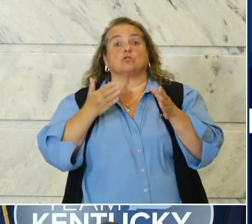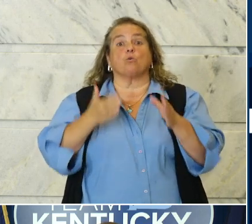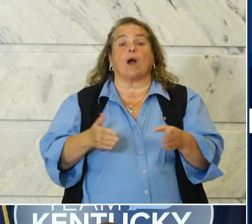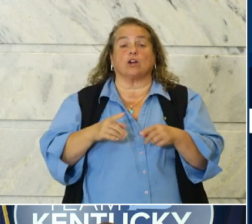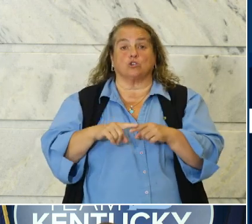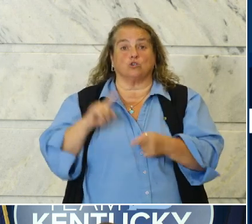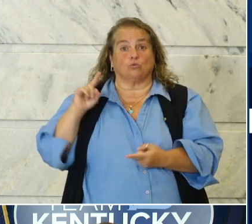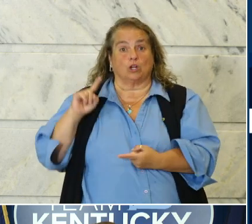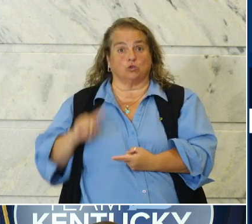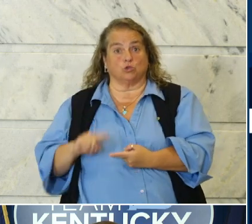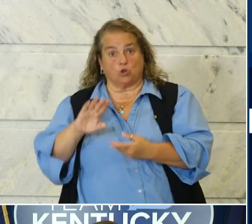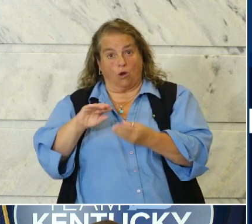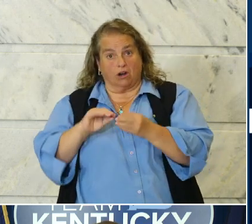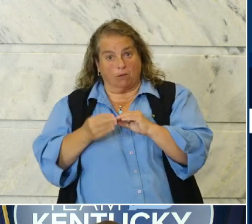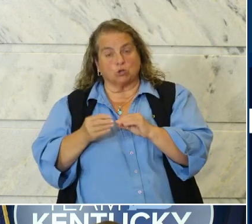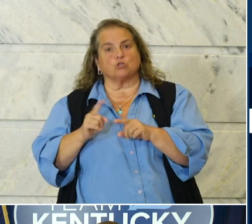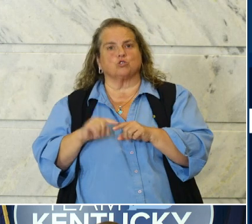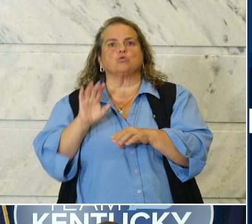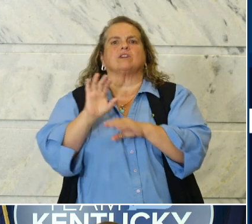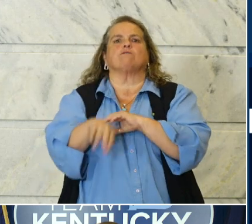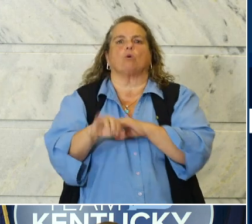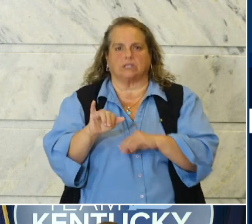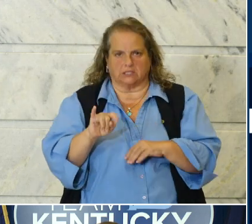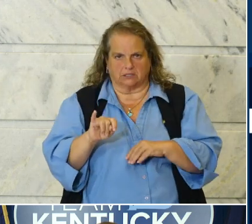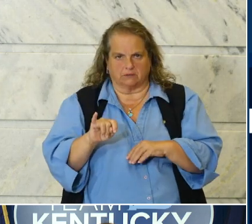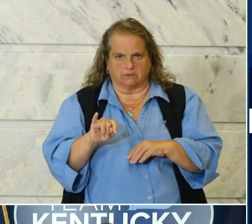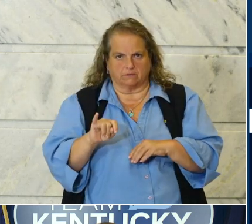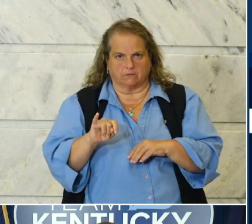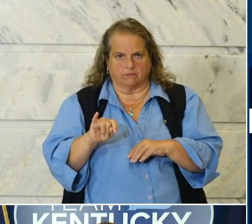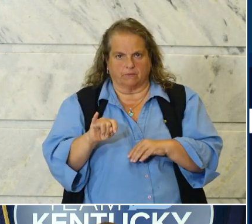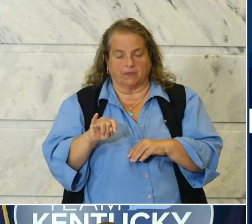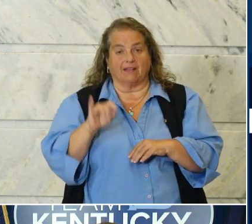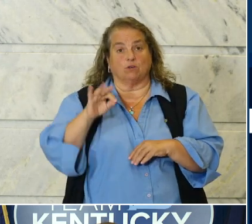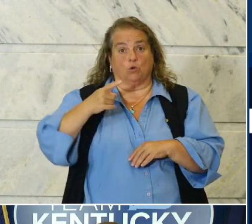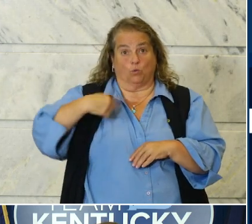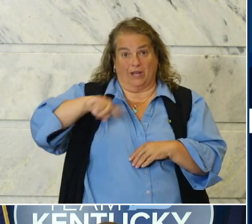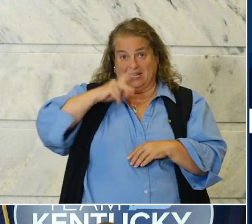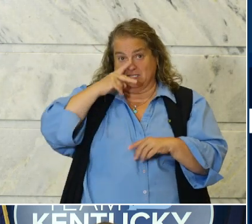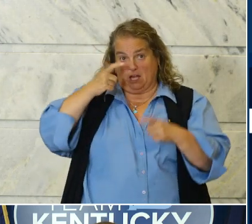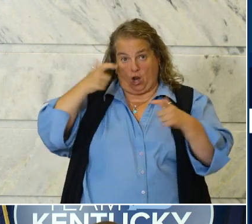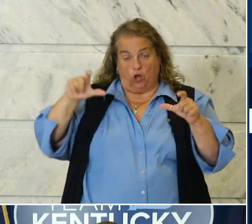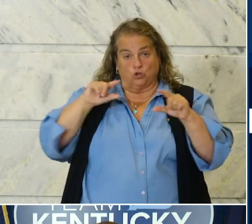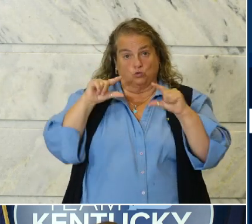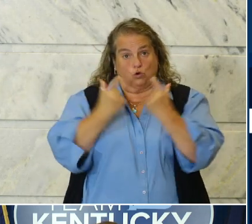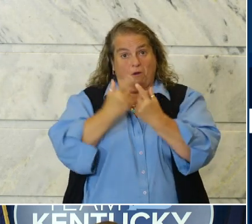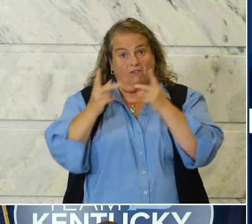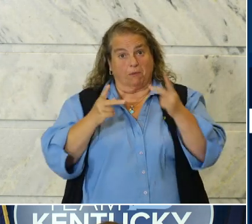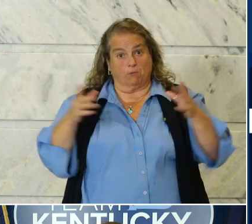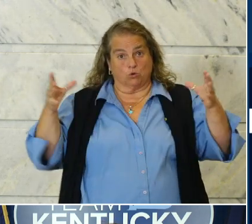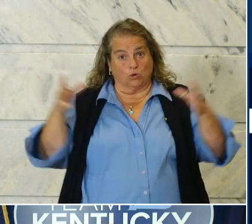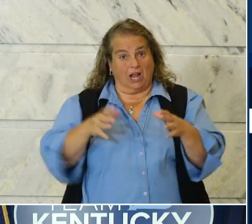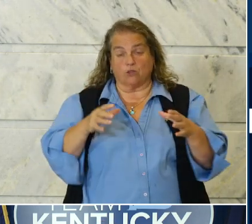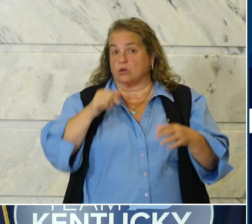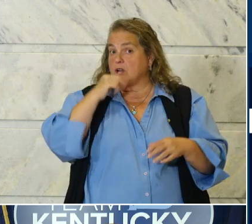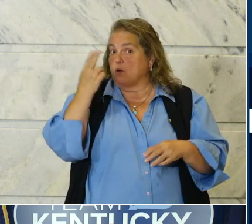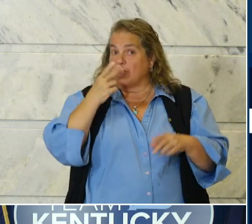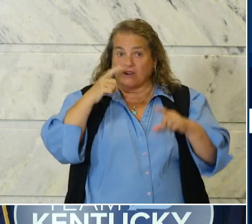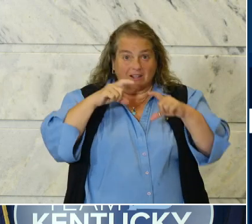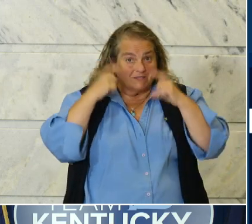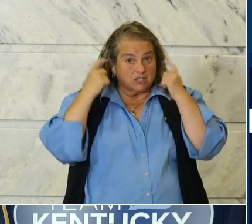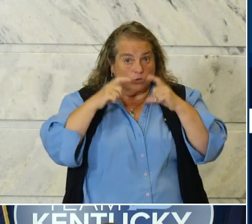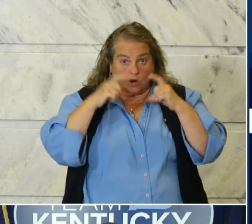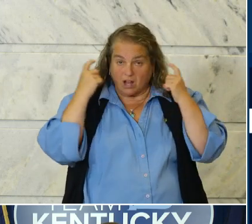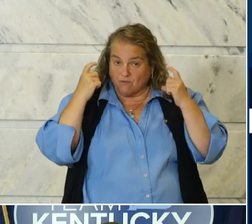numbers is to enforce this. If we see large groups of people together that aren't wearing facial